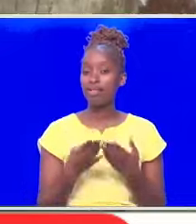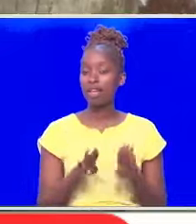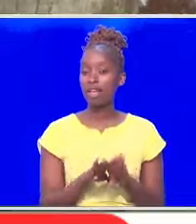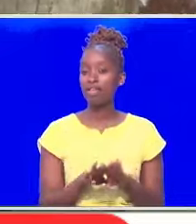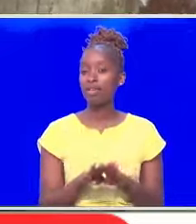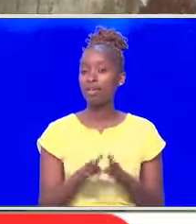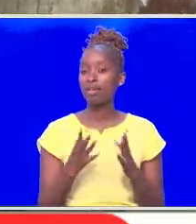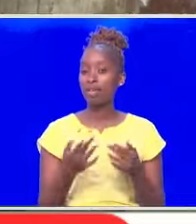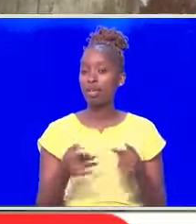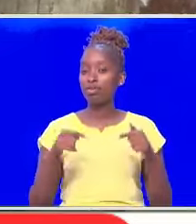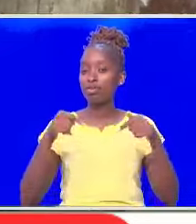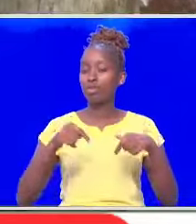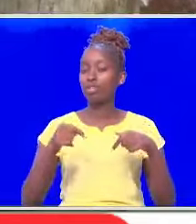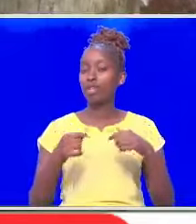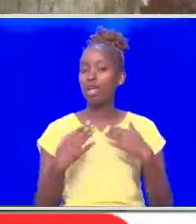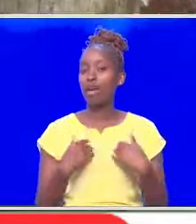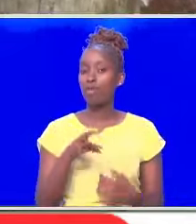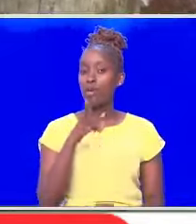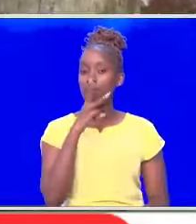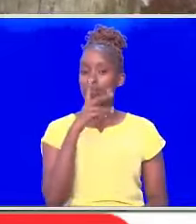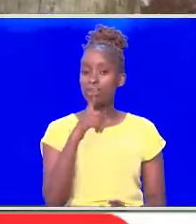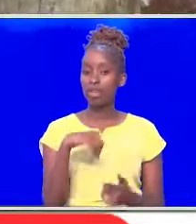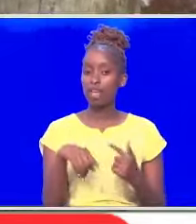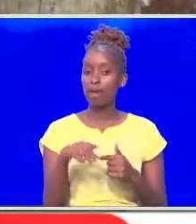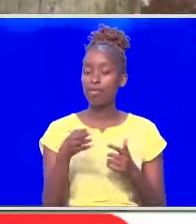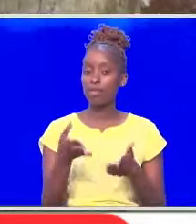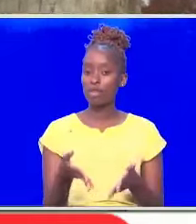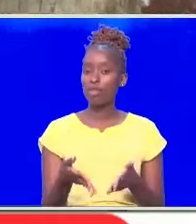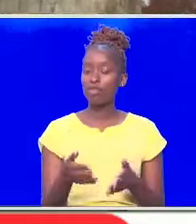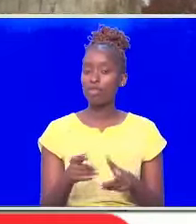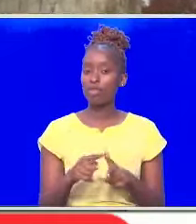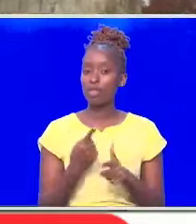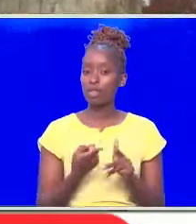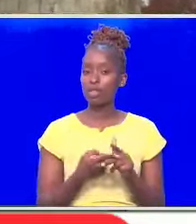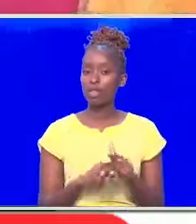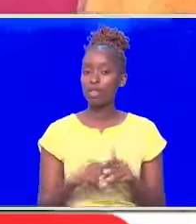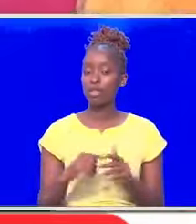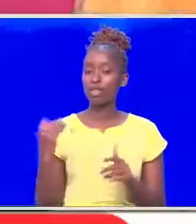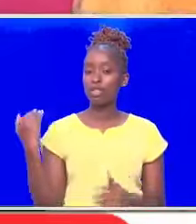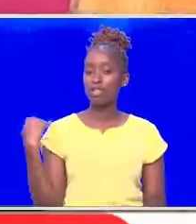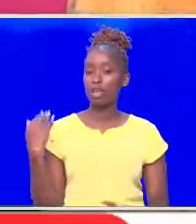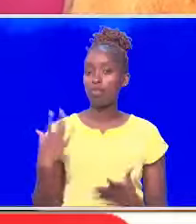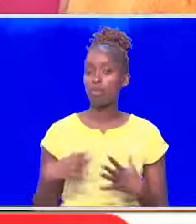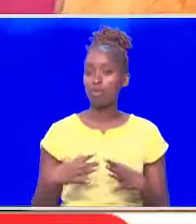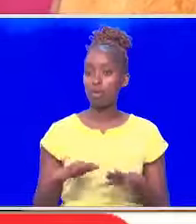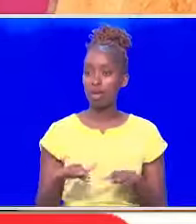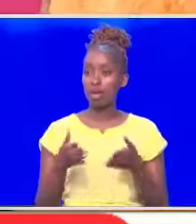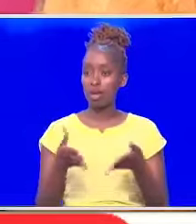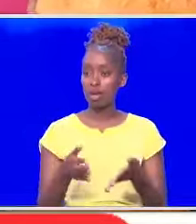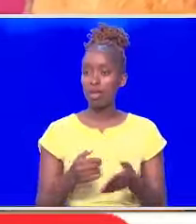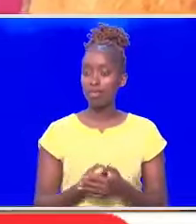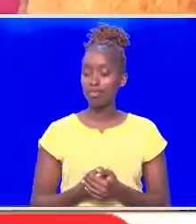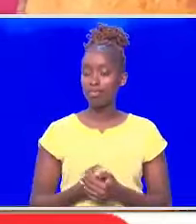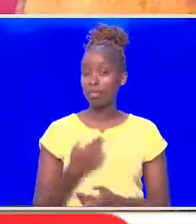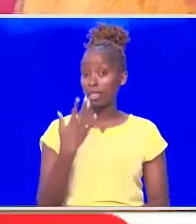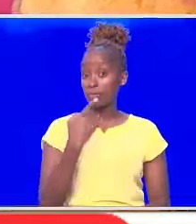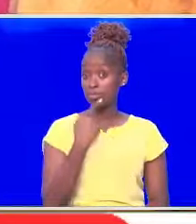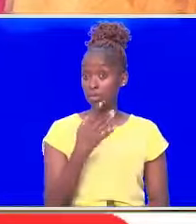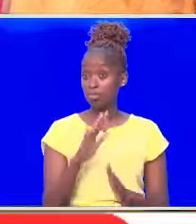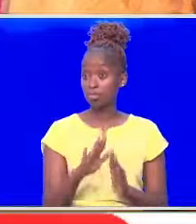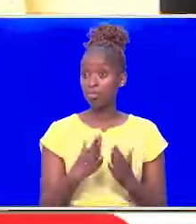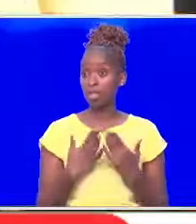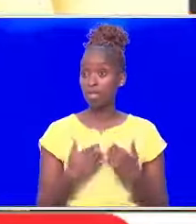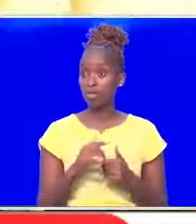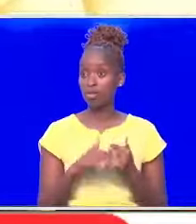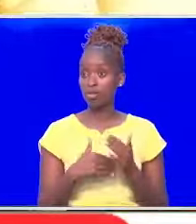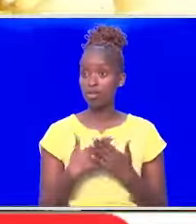maji ikakuja ikaanza kusumbua watu hapa. According to them, aid remains